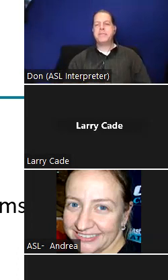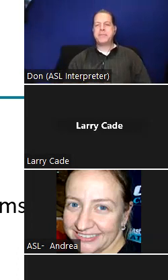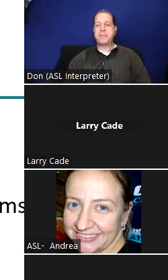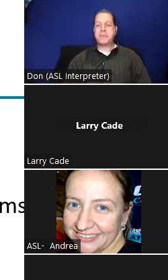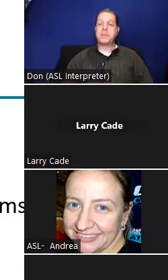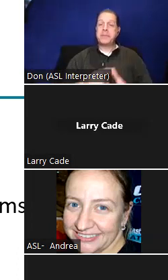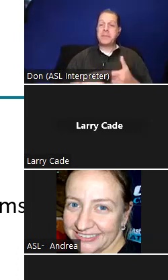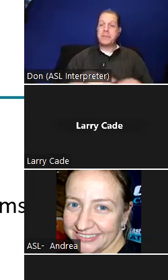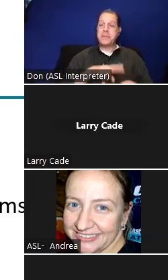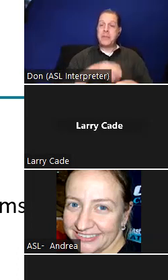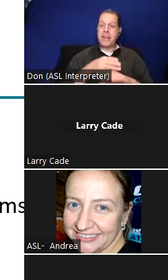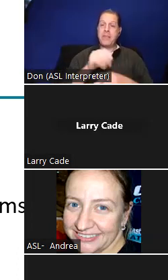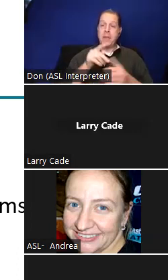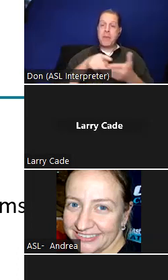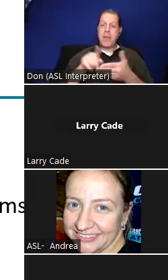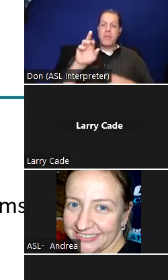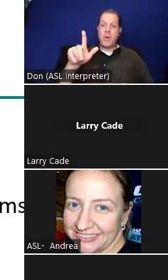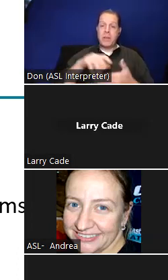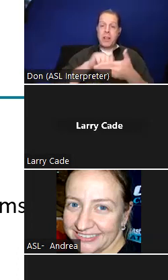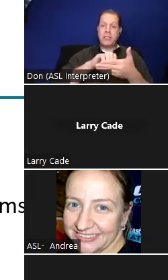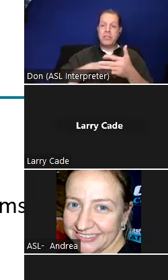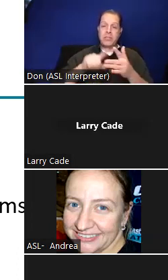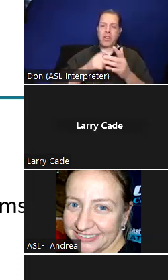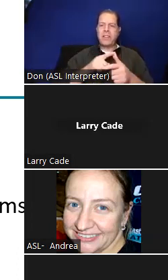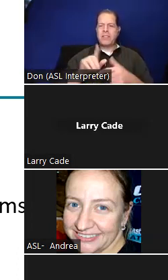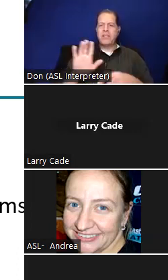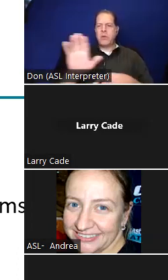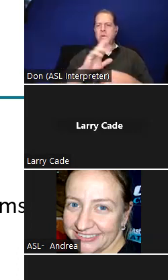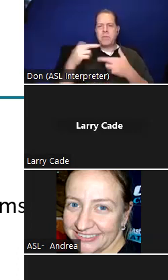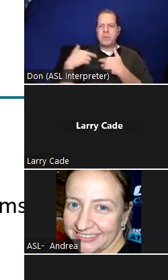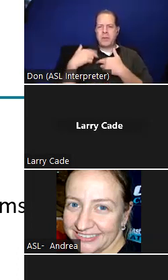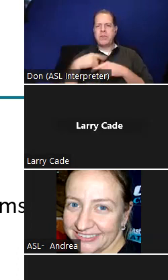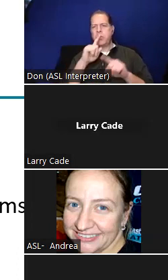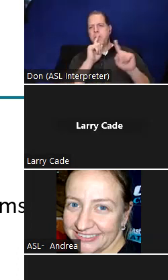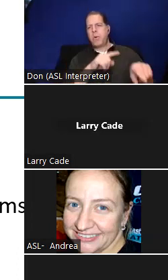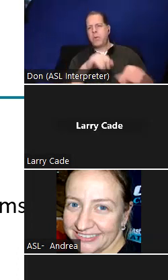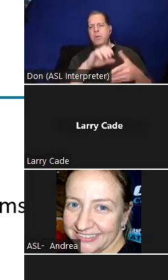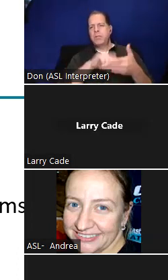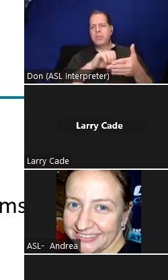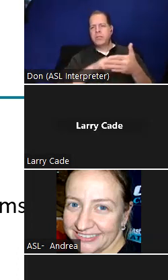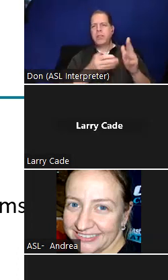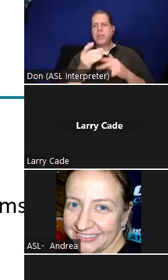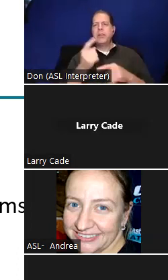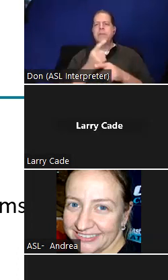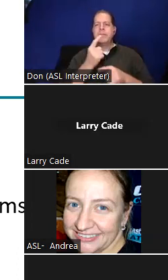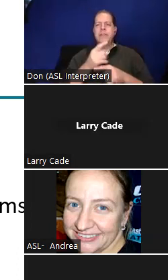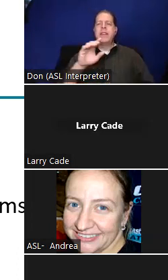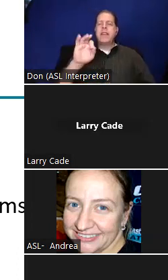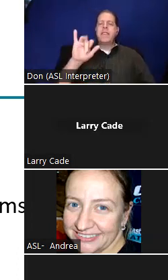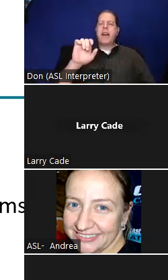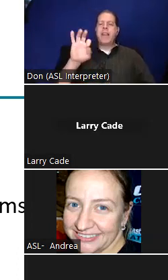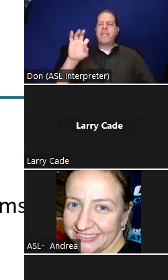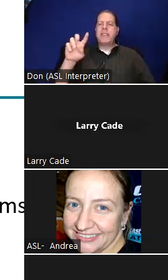And then of course, once your payroll deductions begin, then it is your responsibility to report those deductions via your standard file feed, just